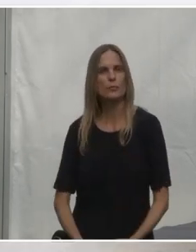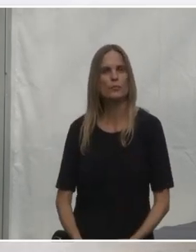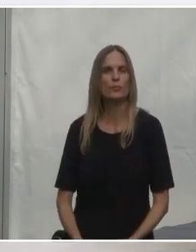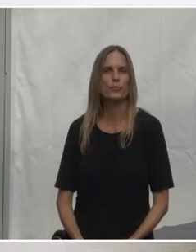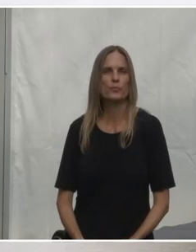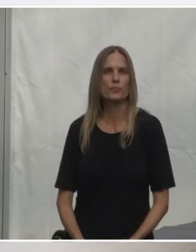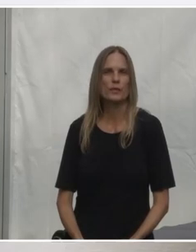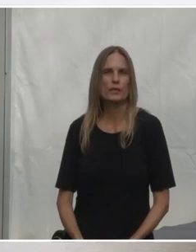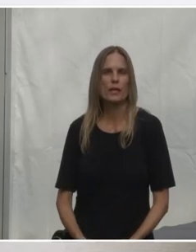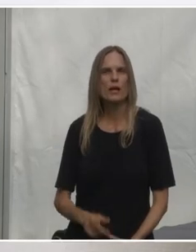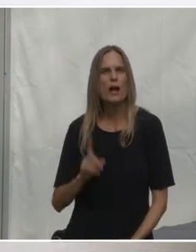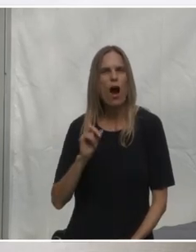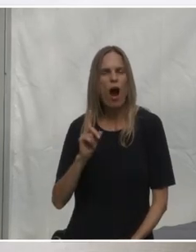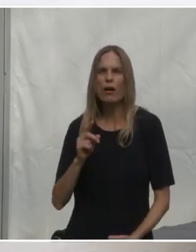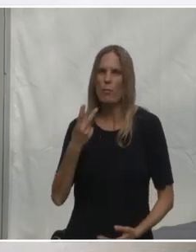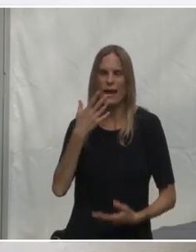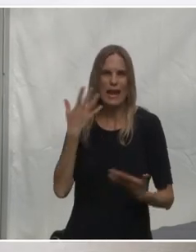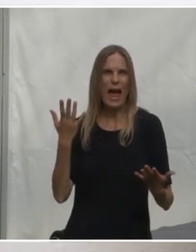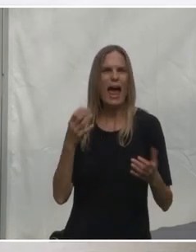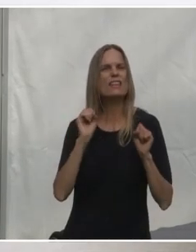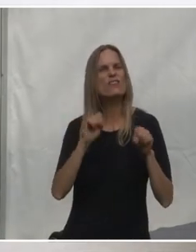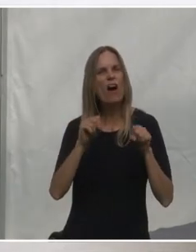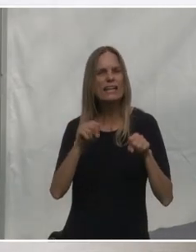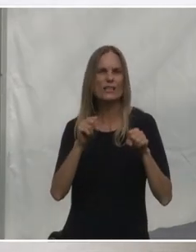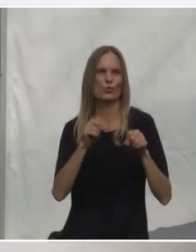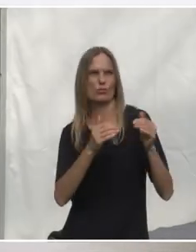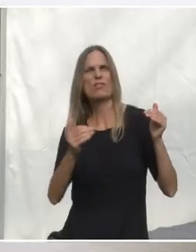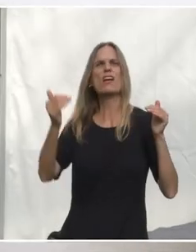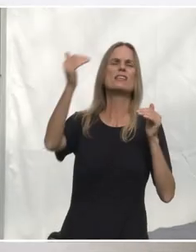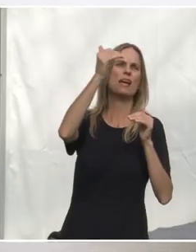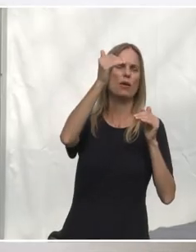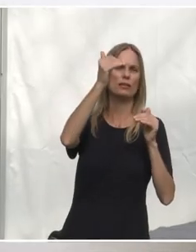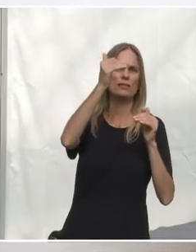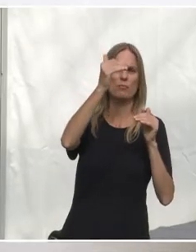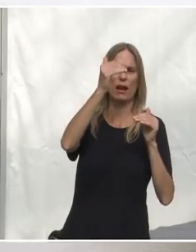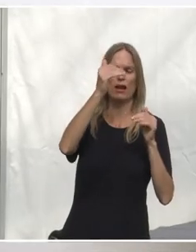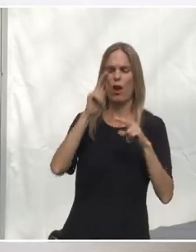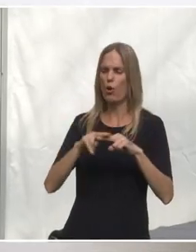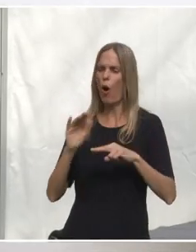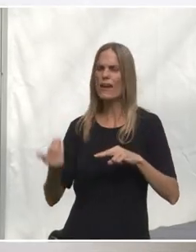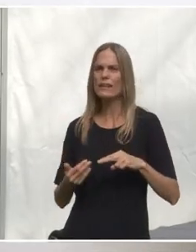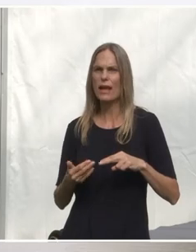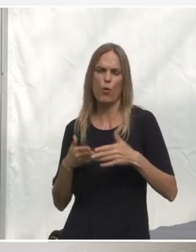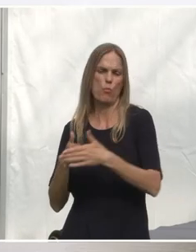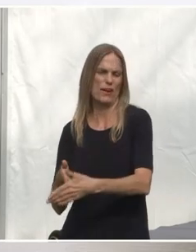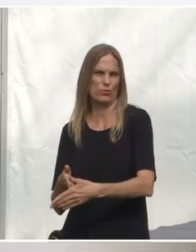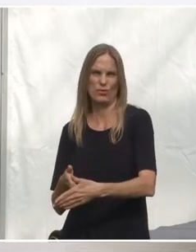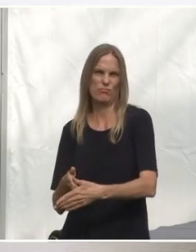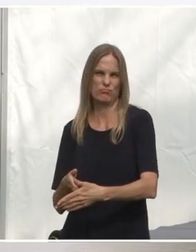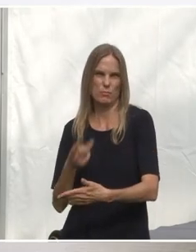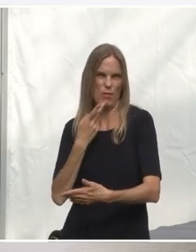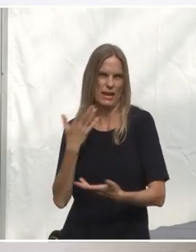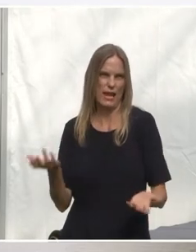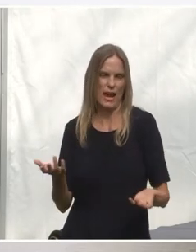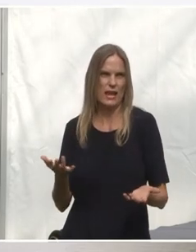what I don't really see the government at the highest level coming in, because this is local life, and you can't really manage